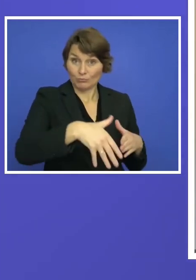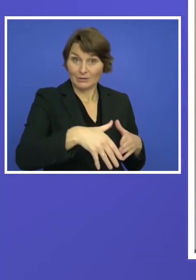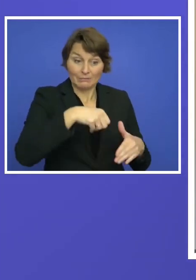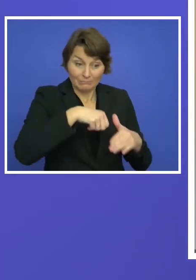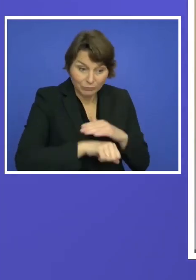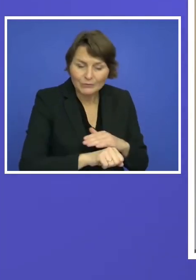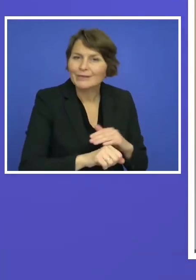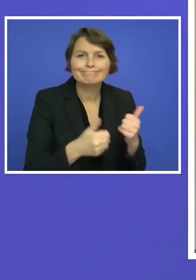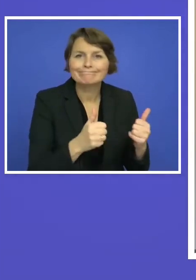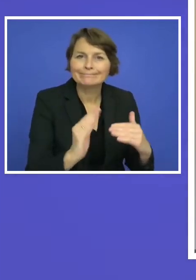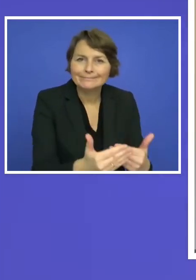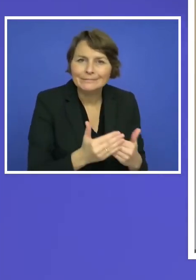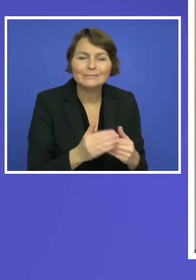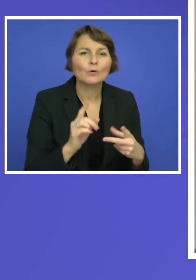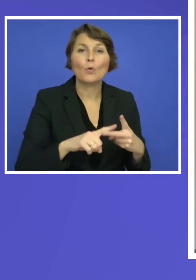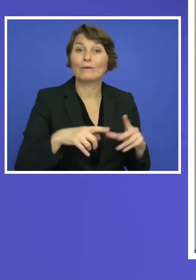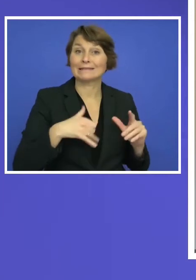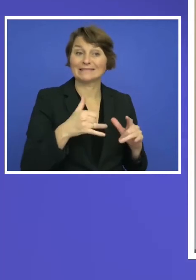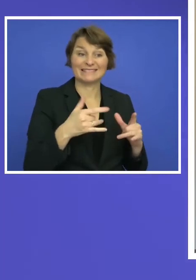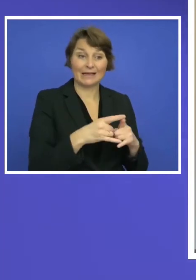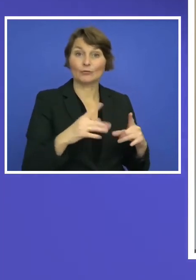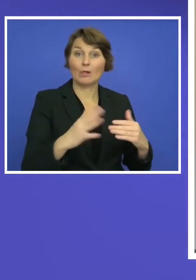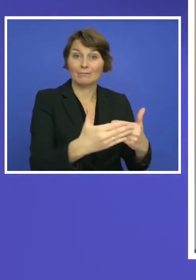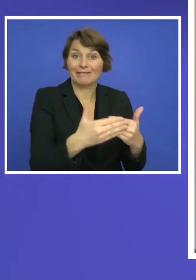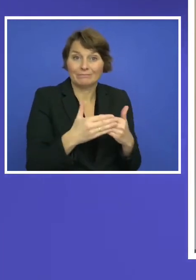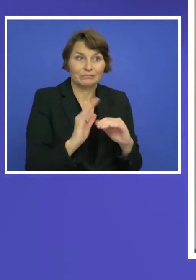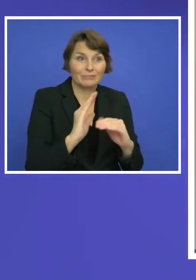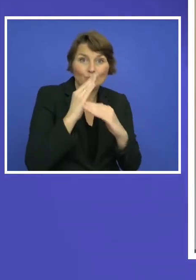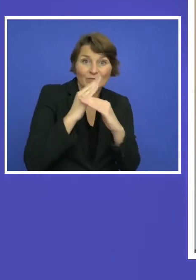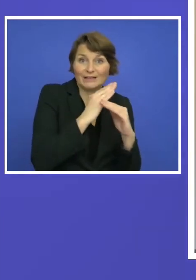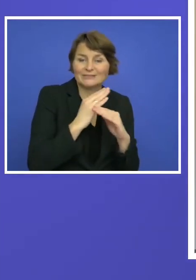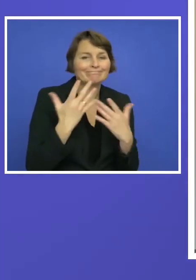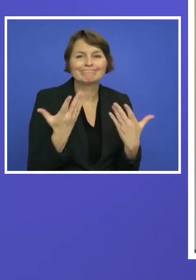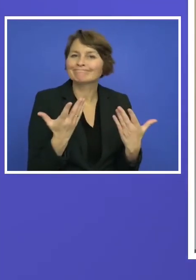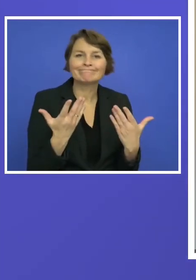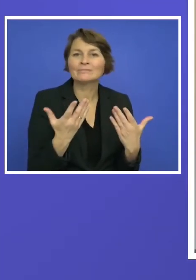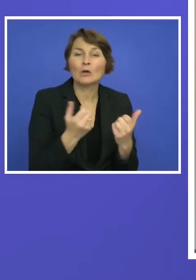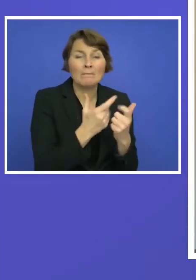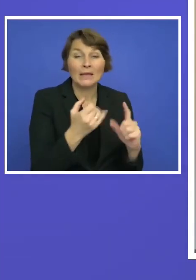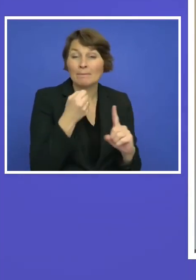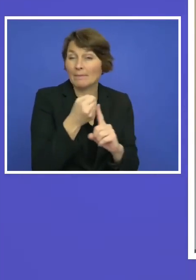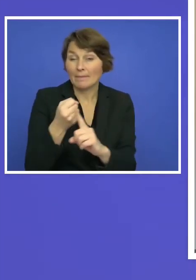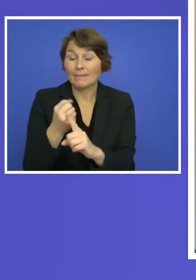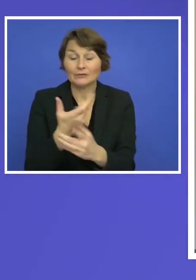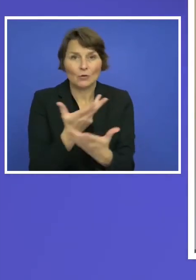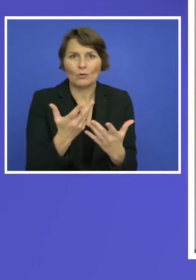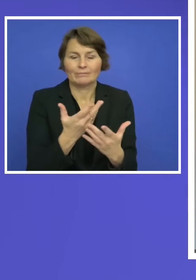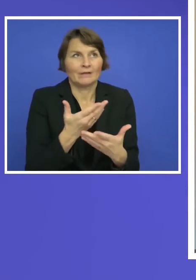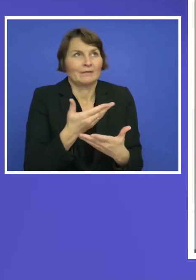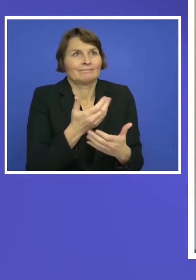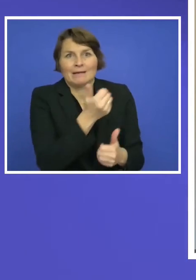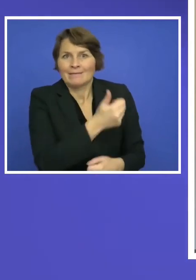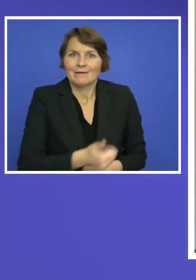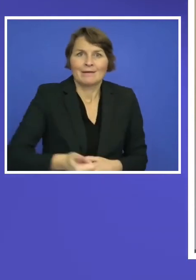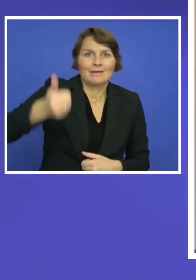interventions, which has a major impact on the women's health as a consequence. So lack of leadership